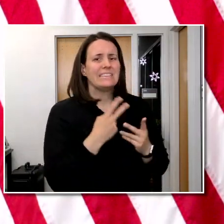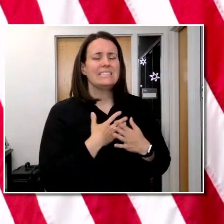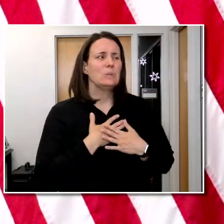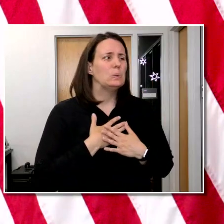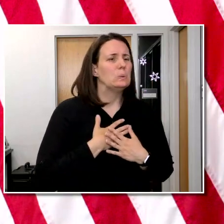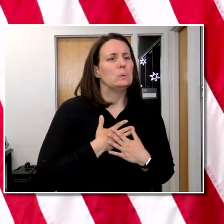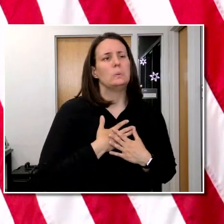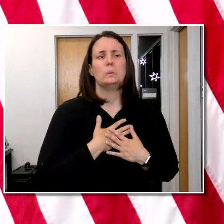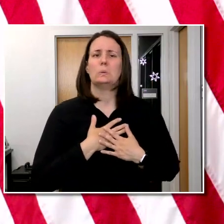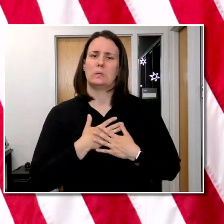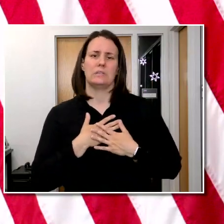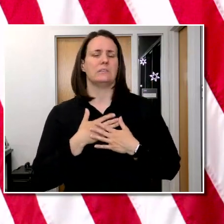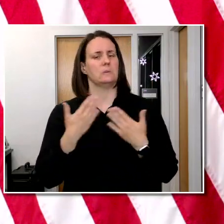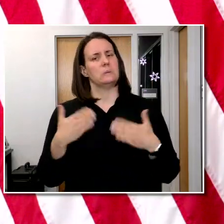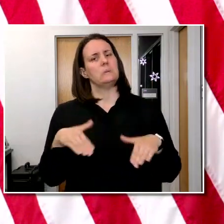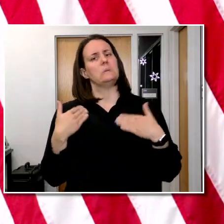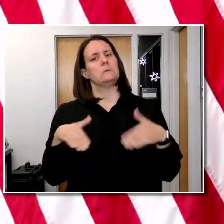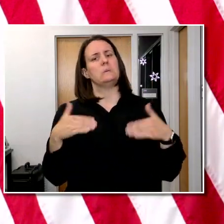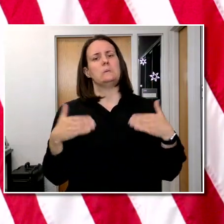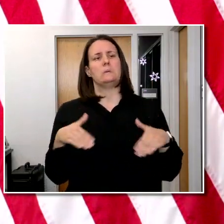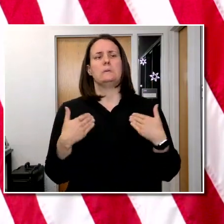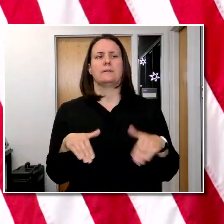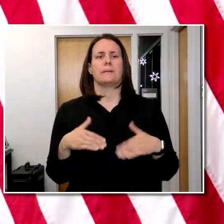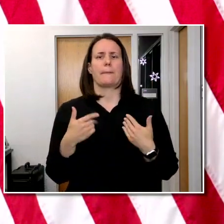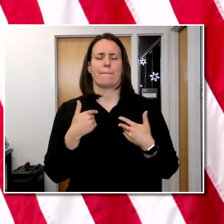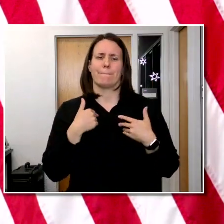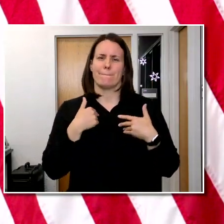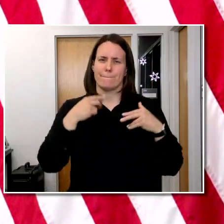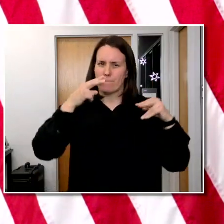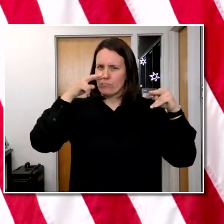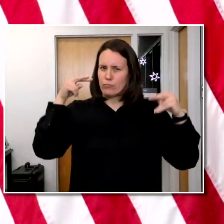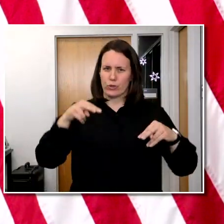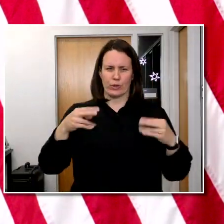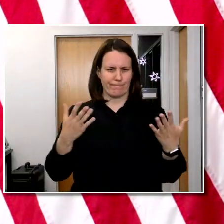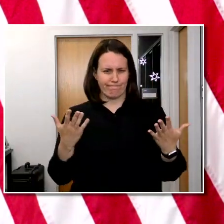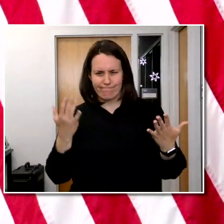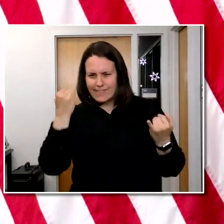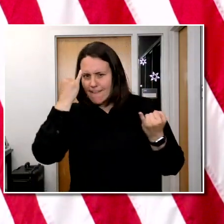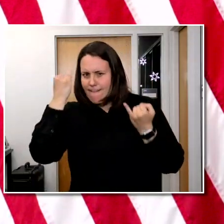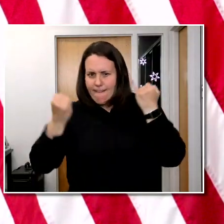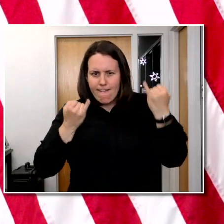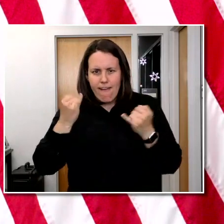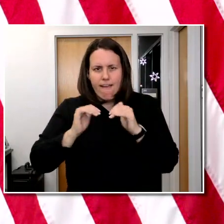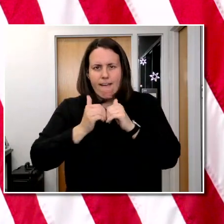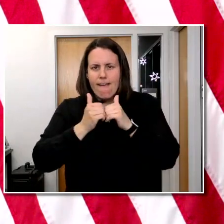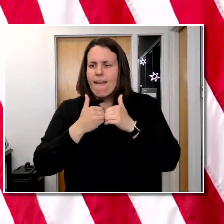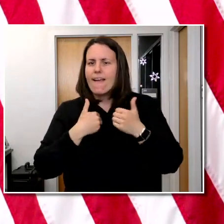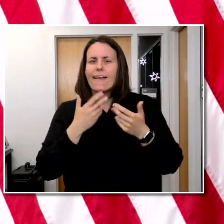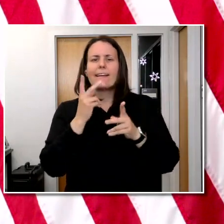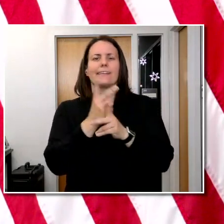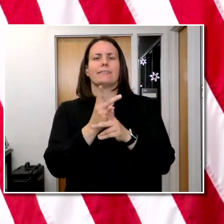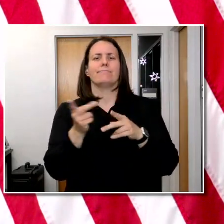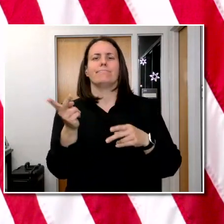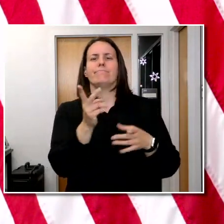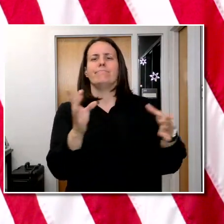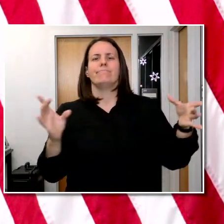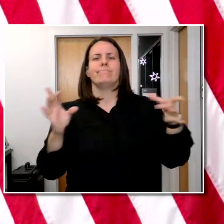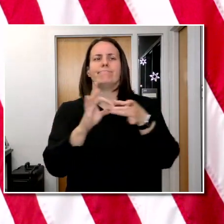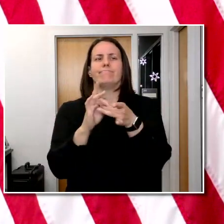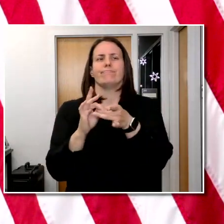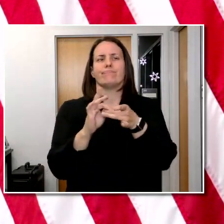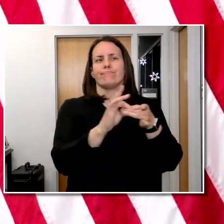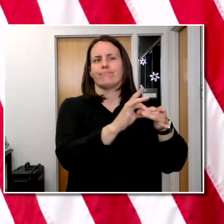even today, we know that when people are close to death, that there can be accommodations